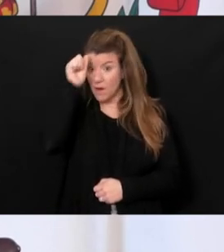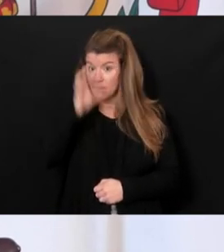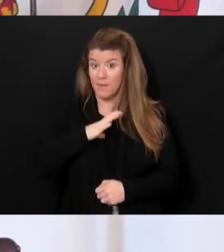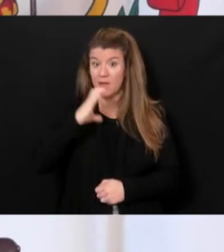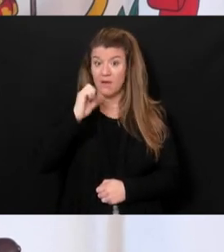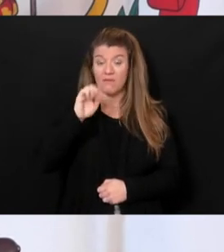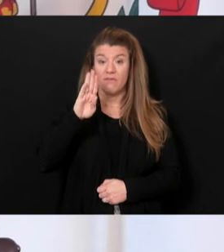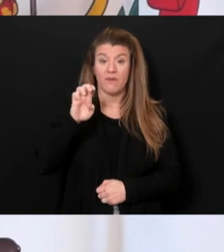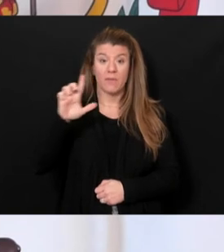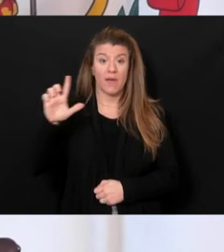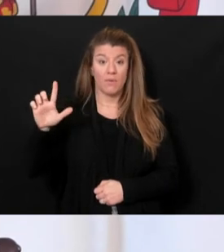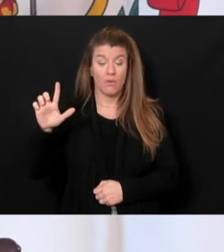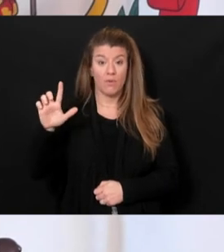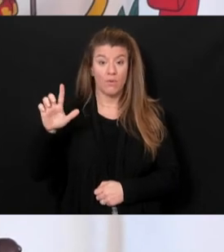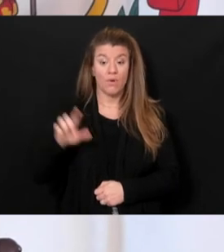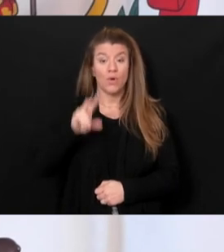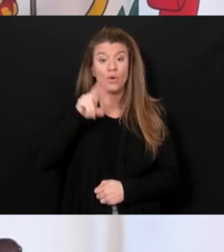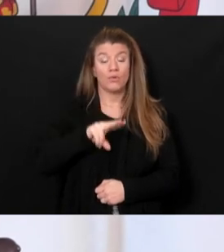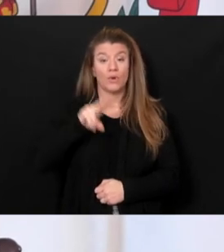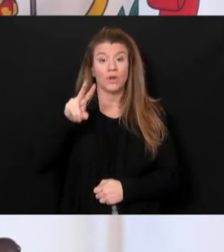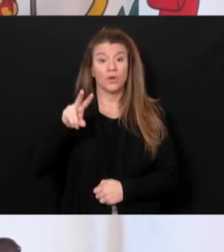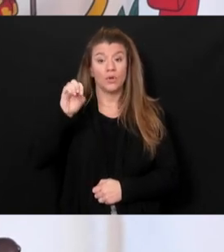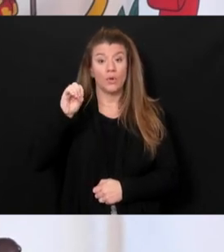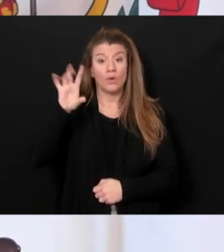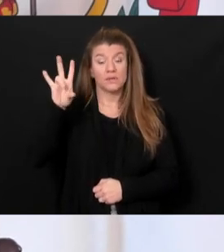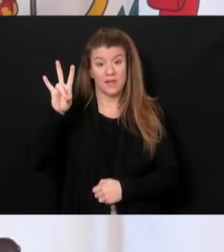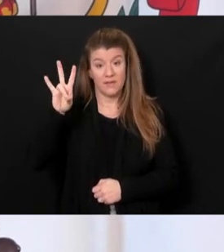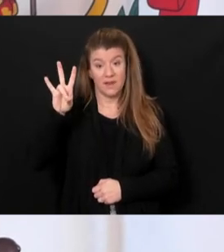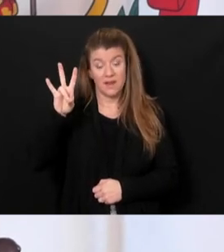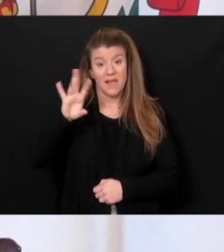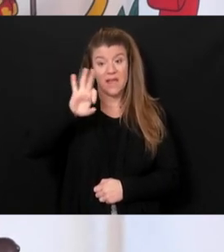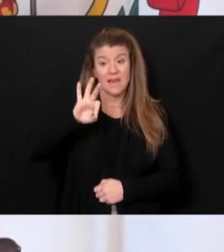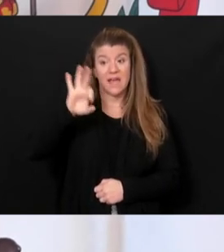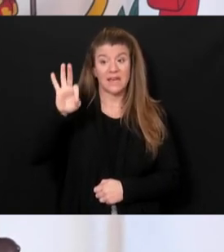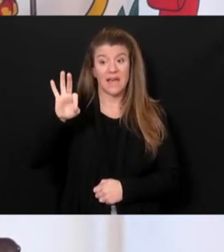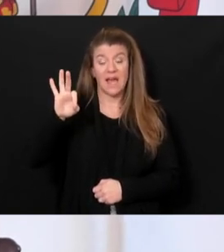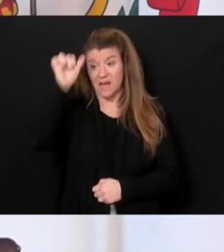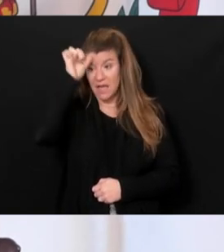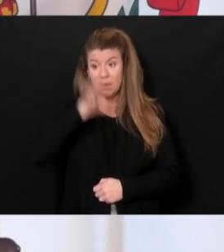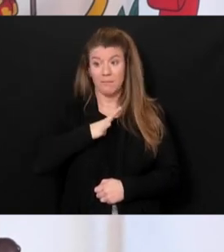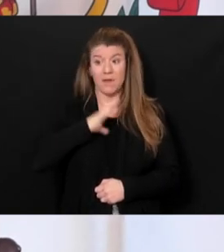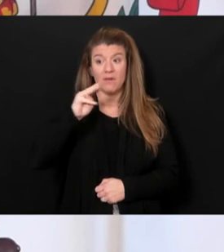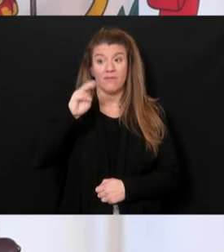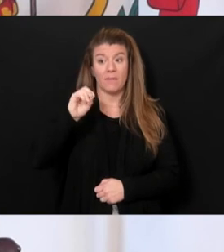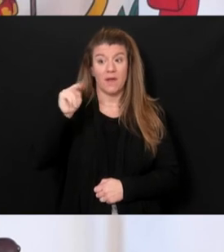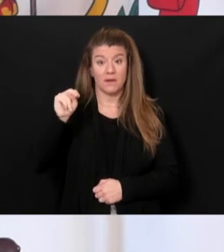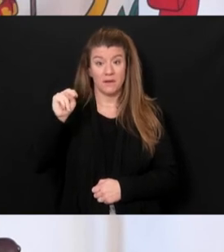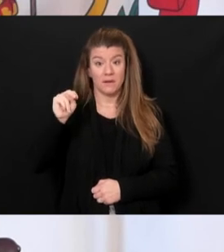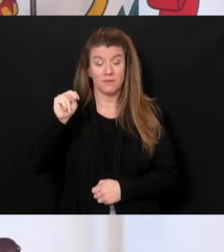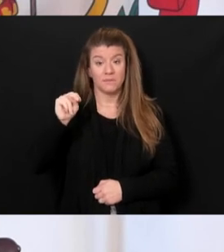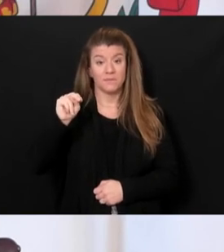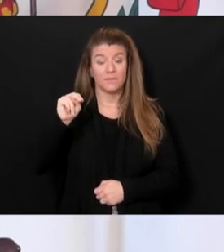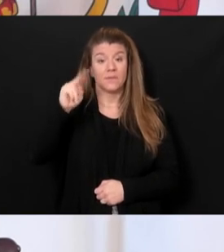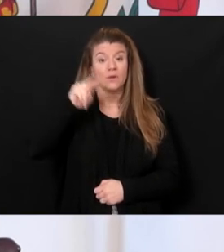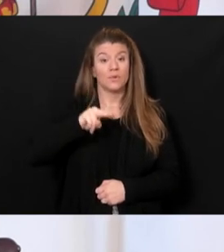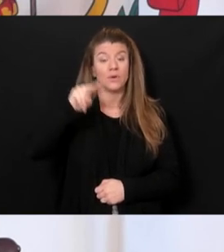Cabell County. Our 2207th death is a 99-year-old male from Monongahela County.